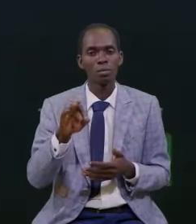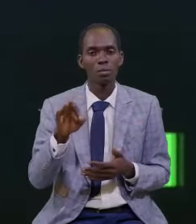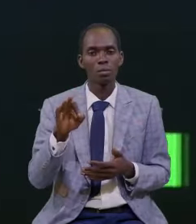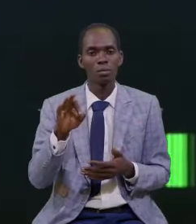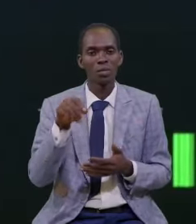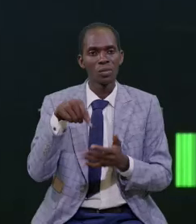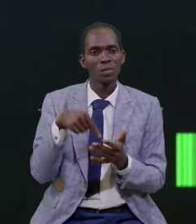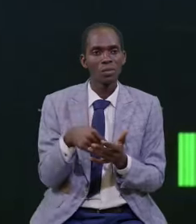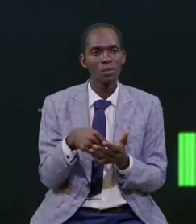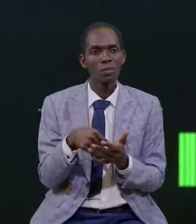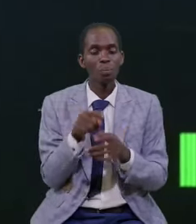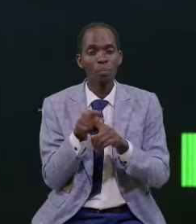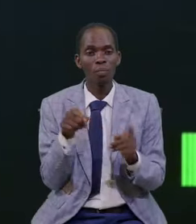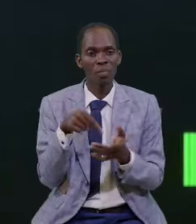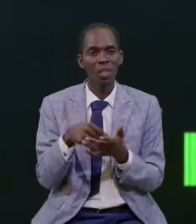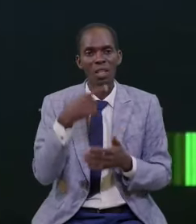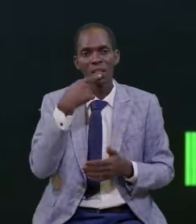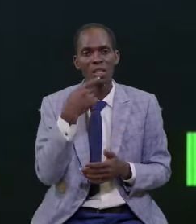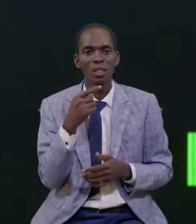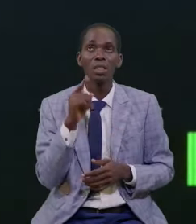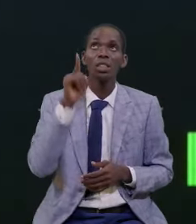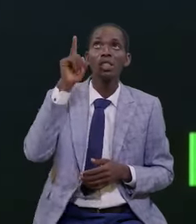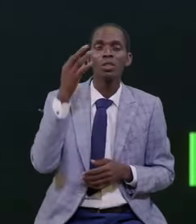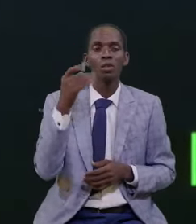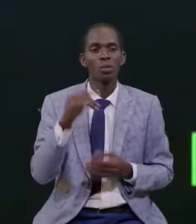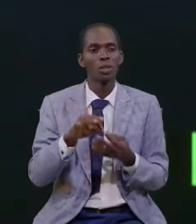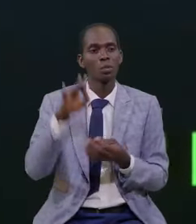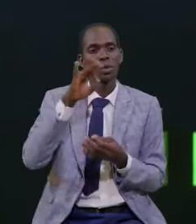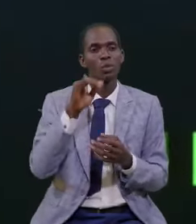which they that believe on him